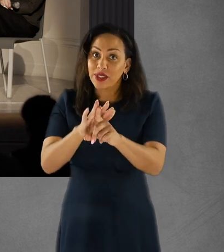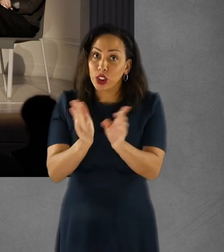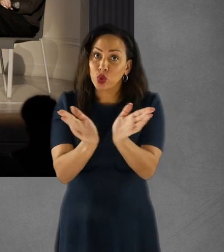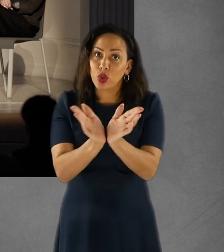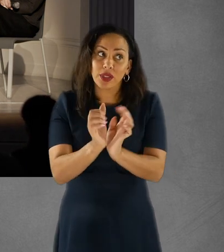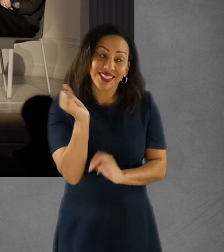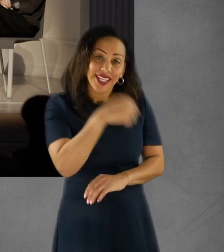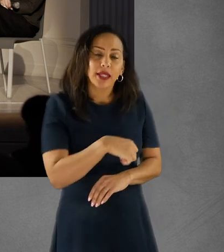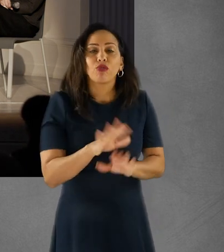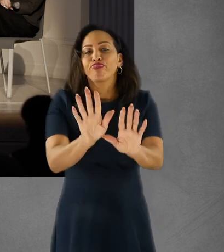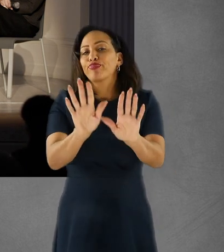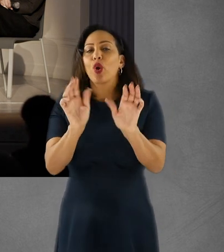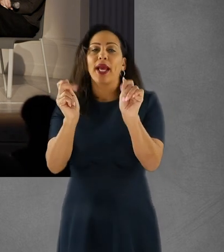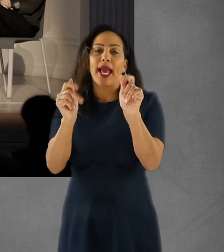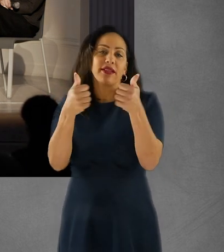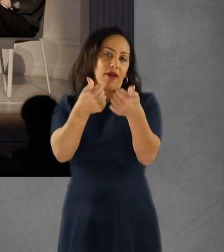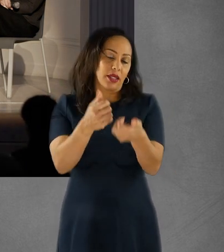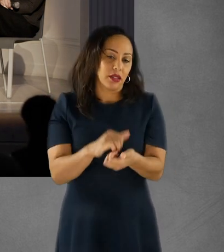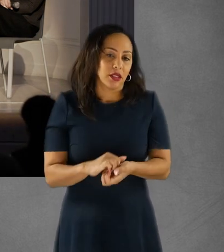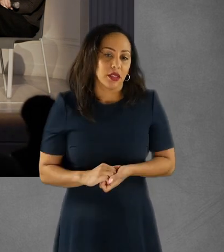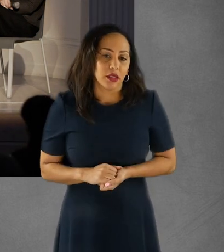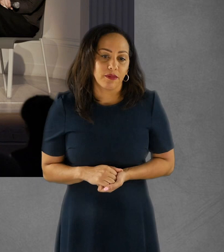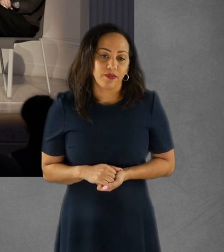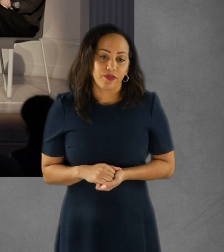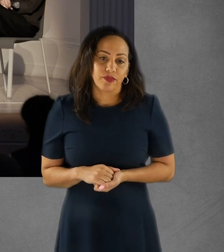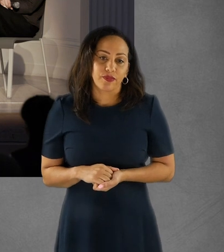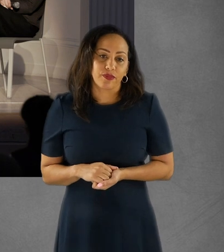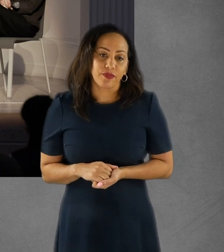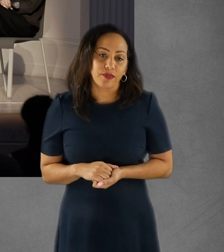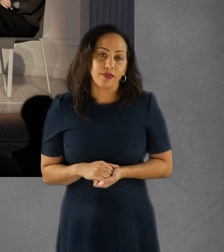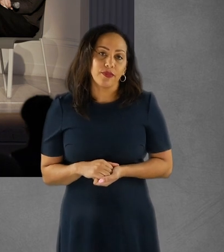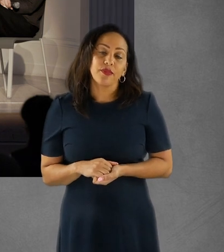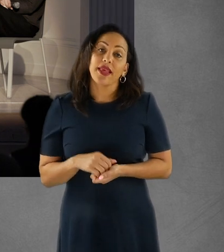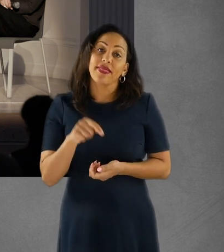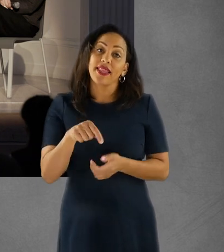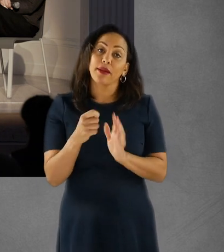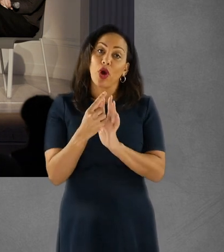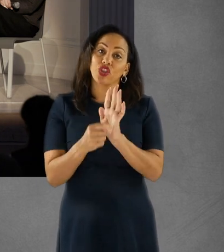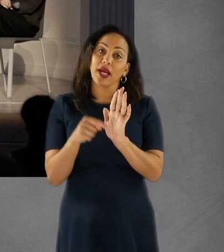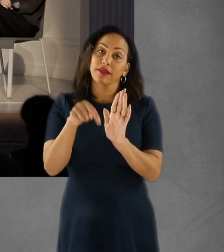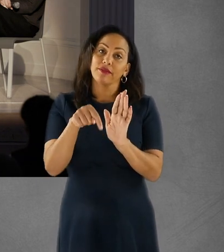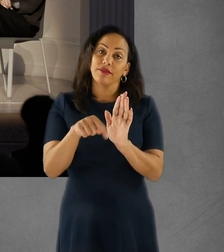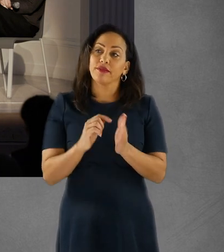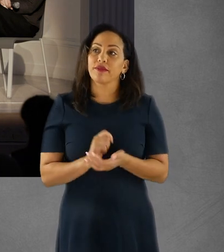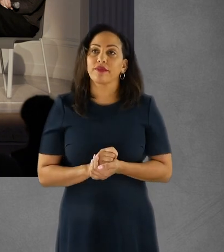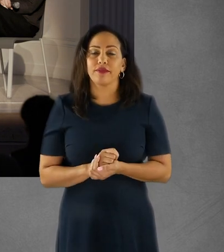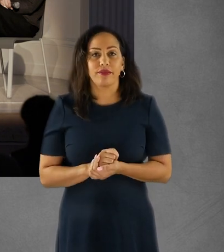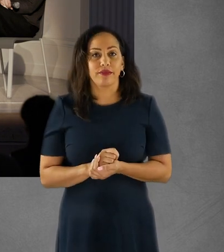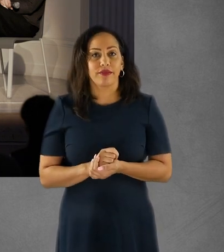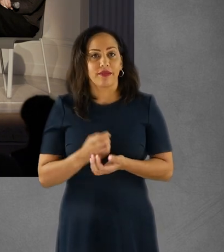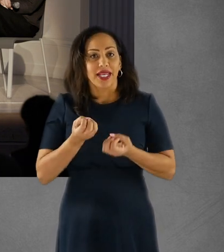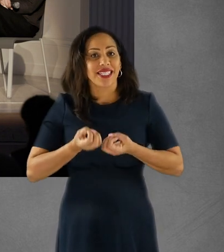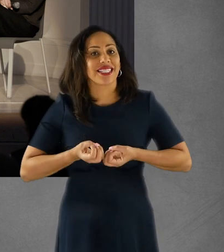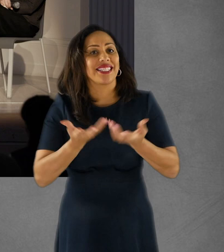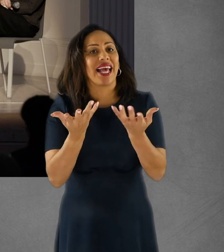the piece says something that was not intended to be of this time, but somehow predicted the future. The virus wants